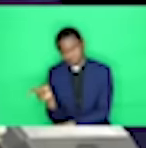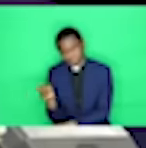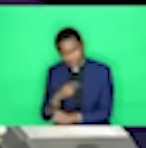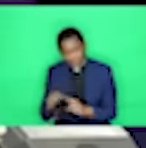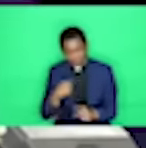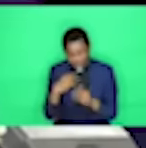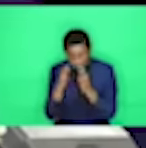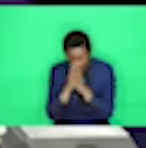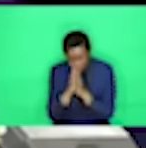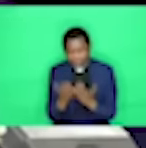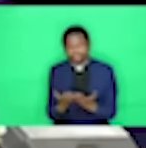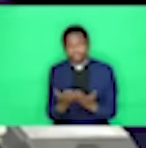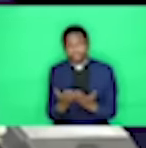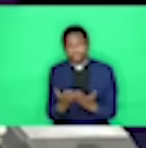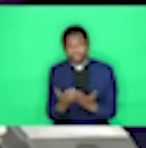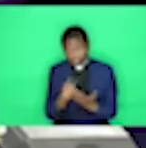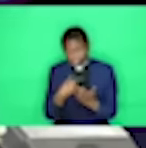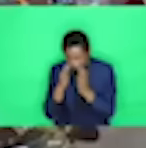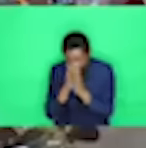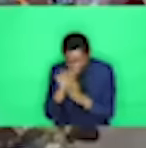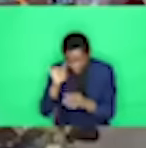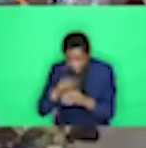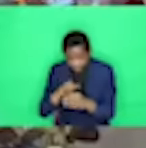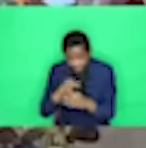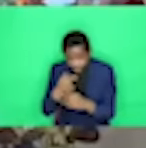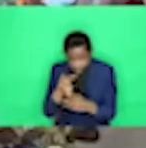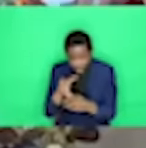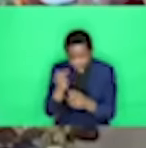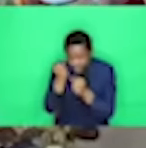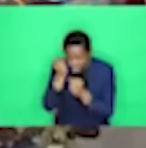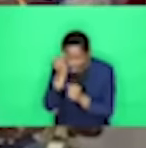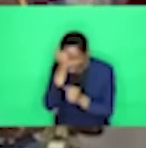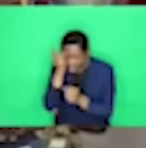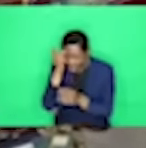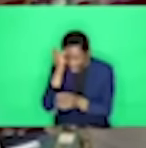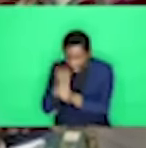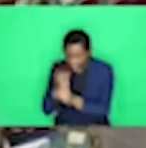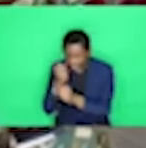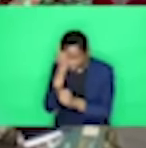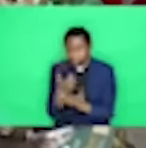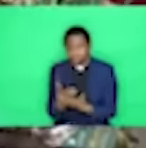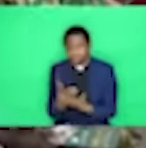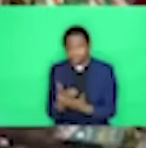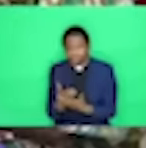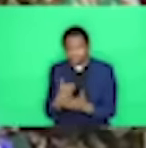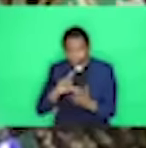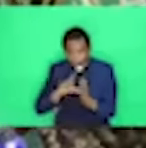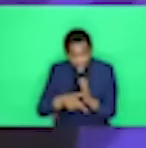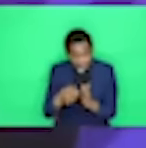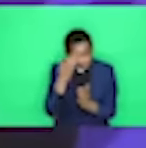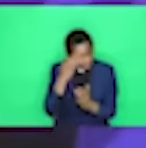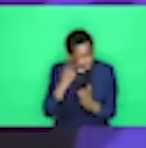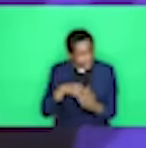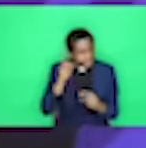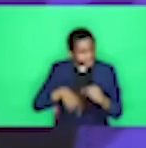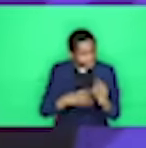praying. And I pray that you catch the fact that there will be no proper development on any